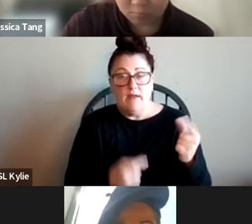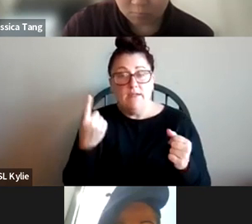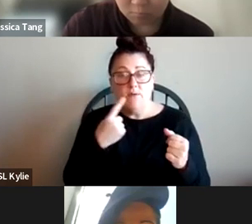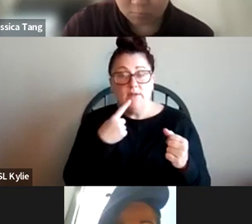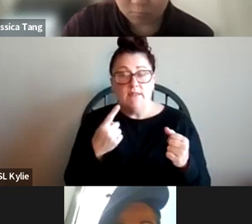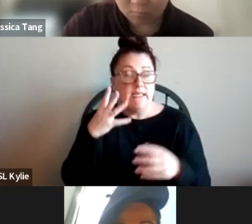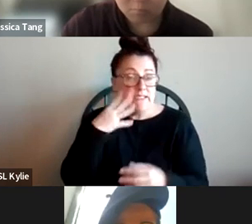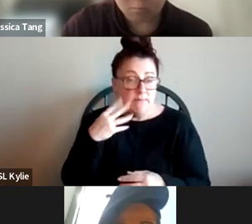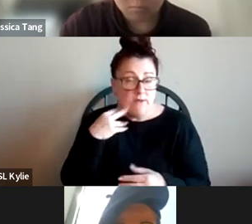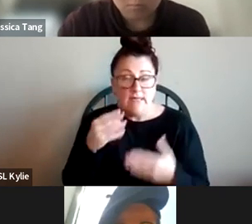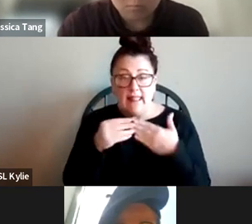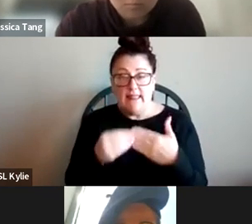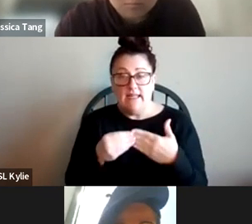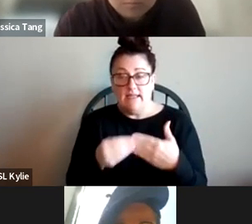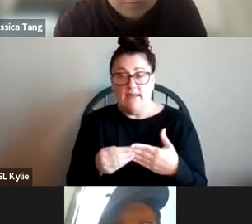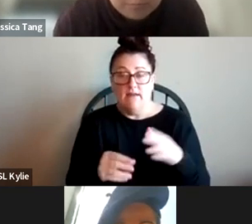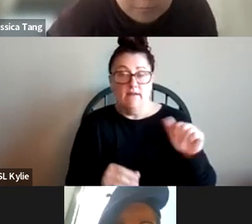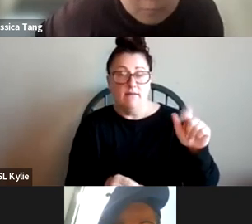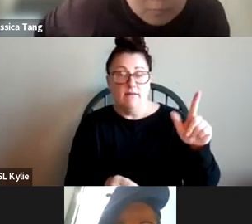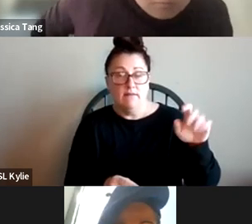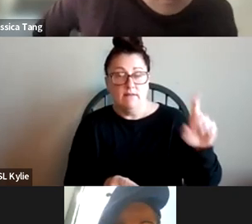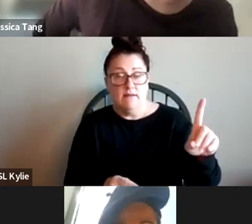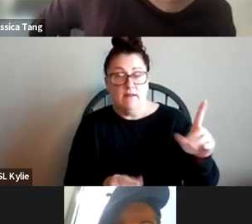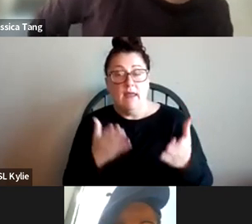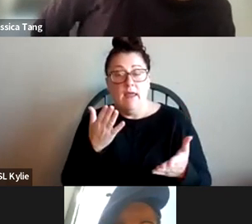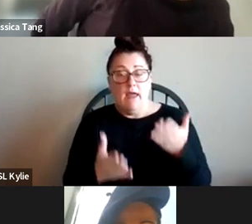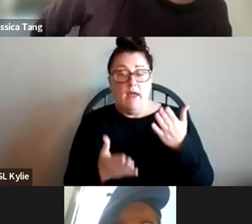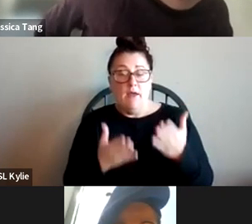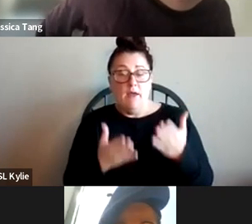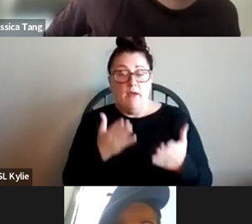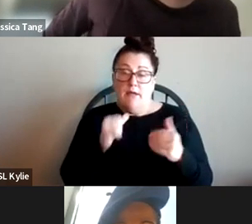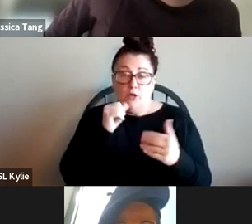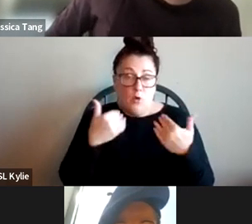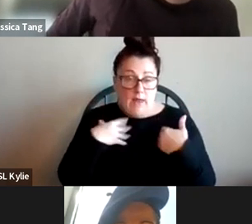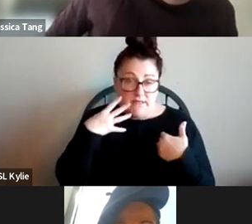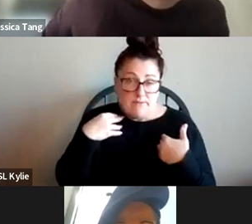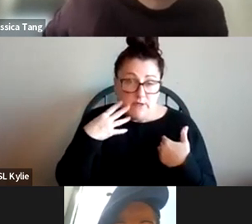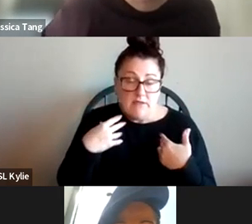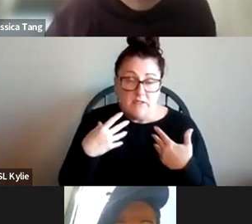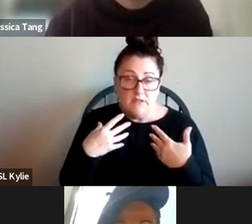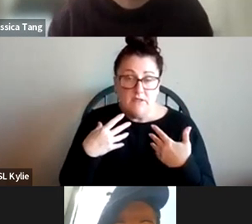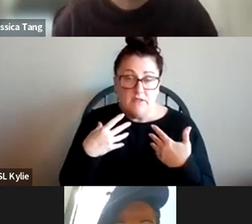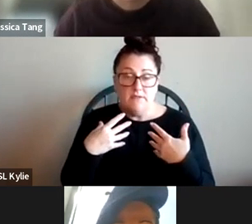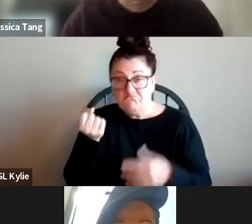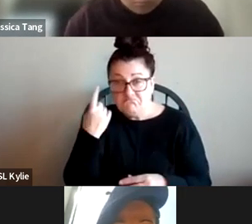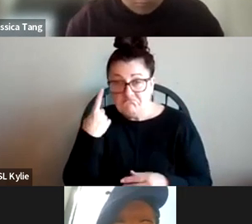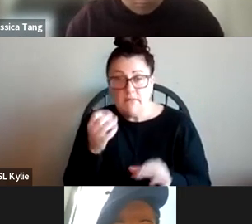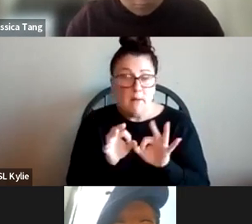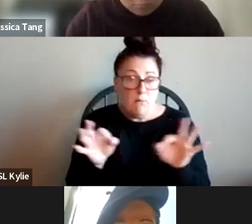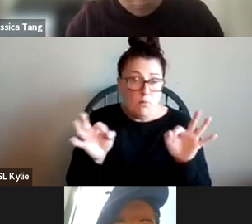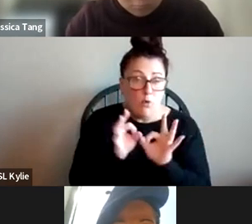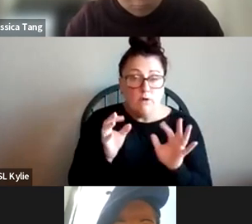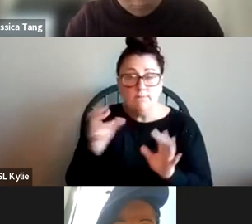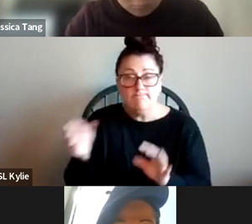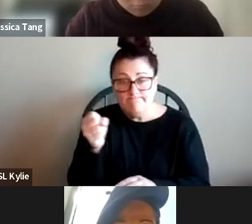has experience leading in Alt-Ed, and maybe this is just if they don't have that experience, that they're understanding the importance of